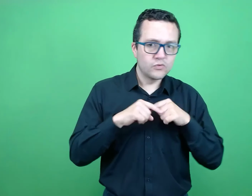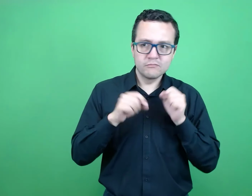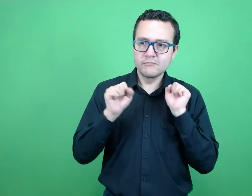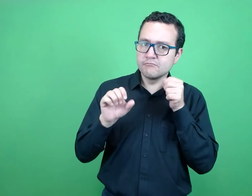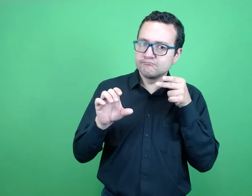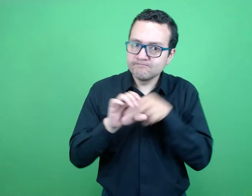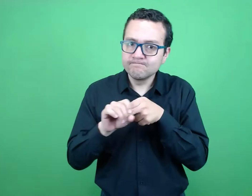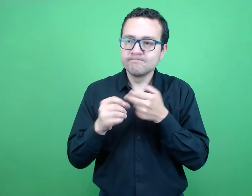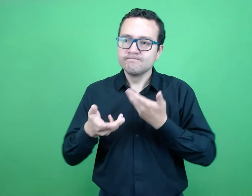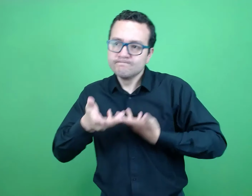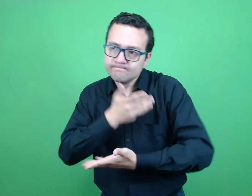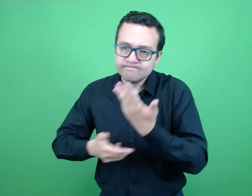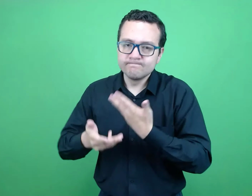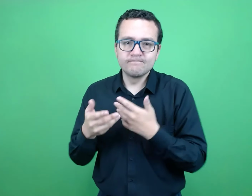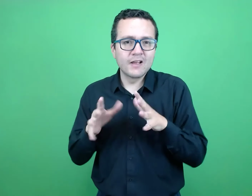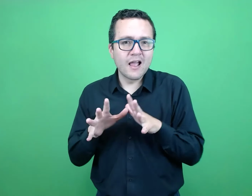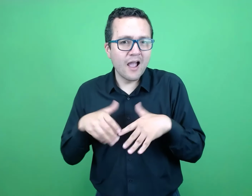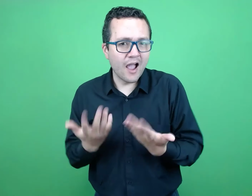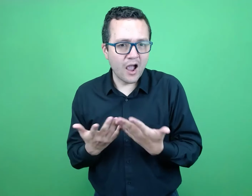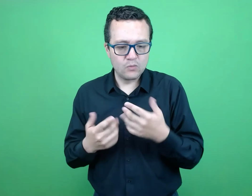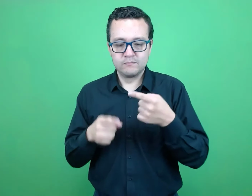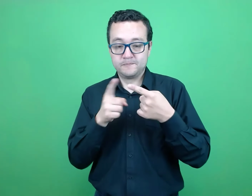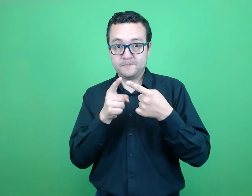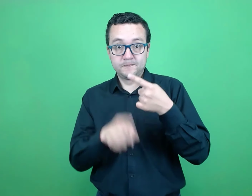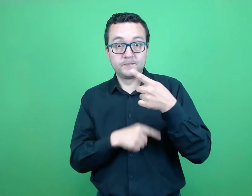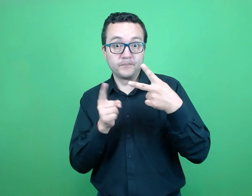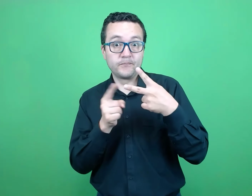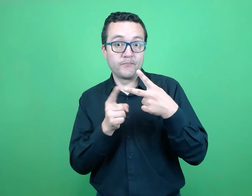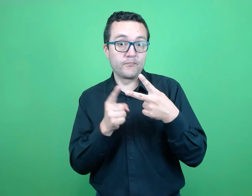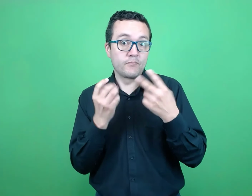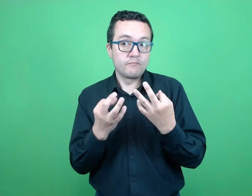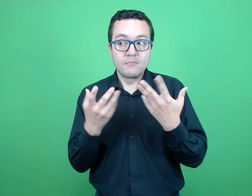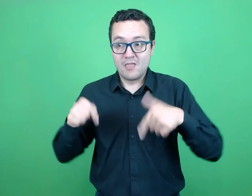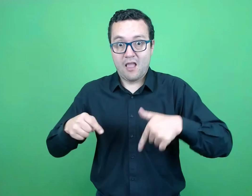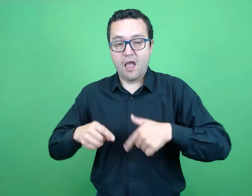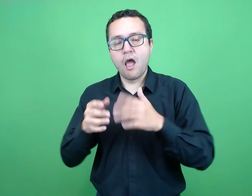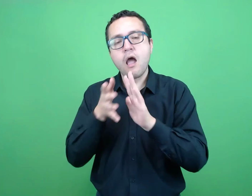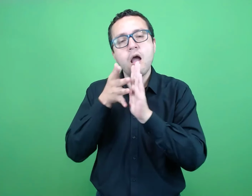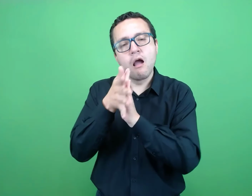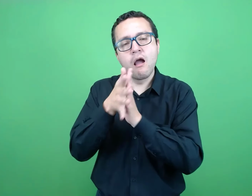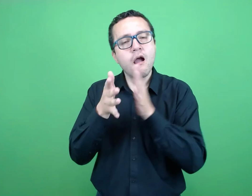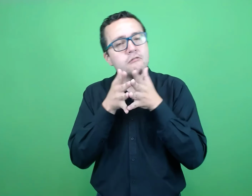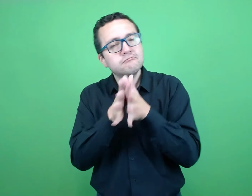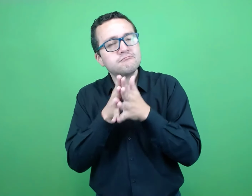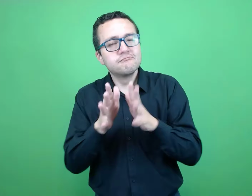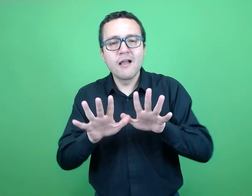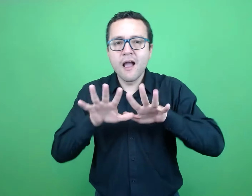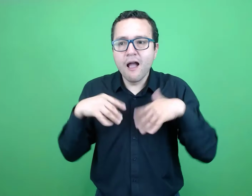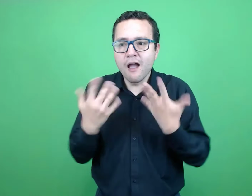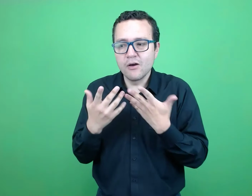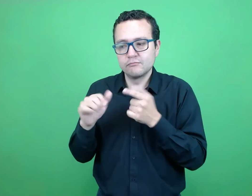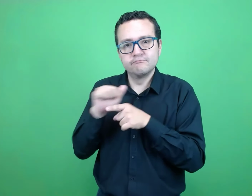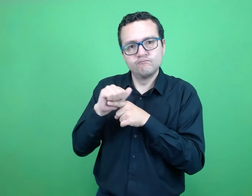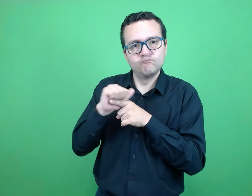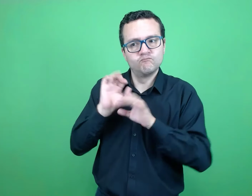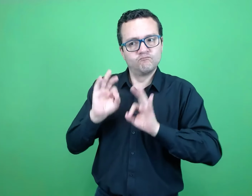good practices on how to engage and how we can be involved. And we're also really going to focus